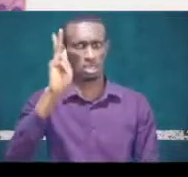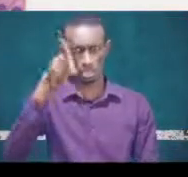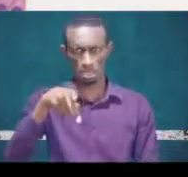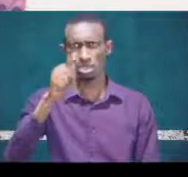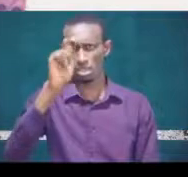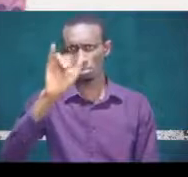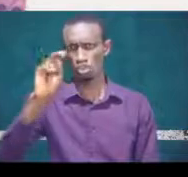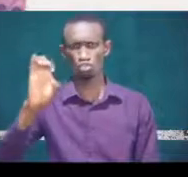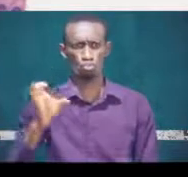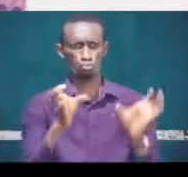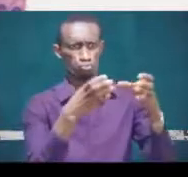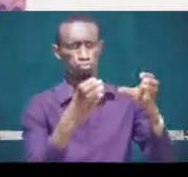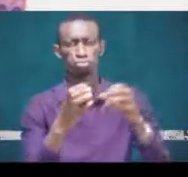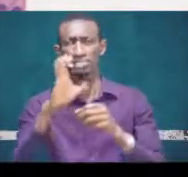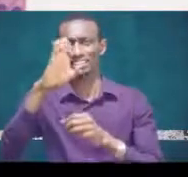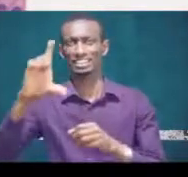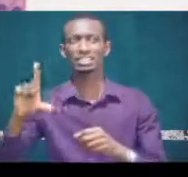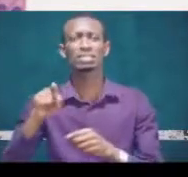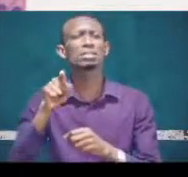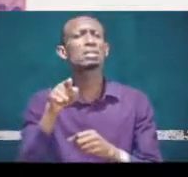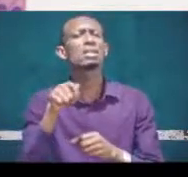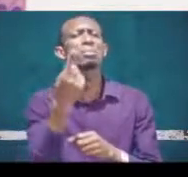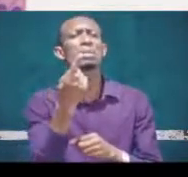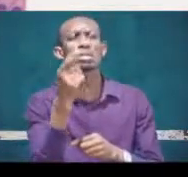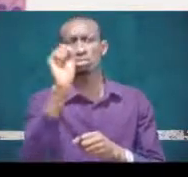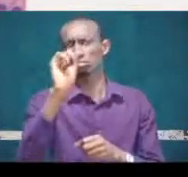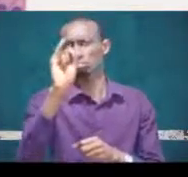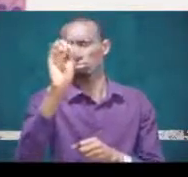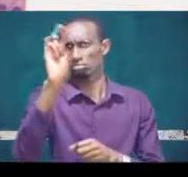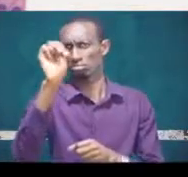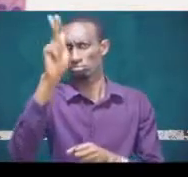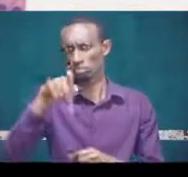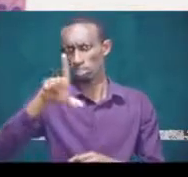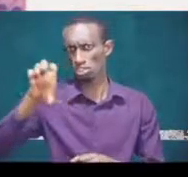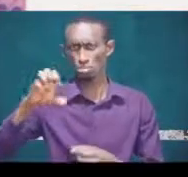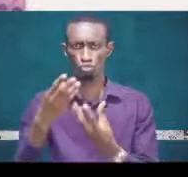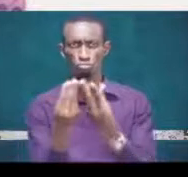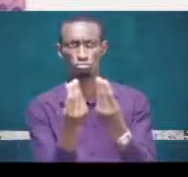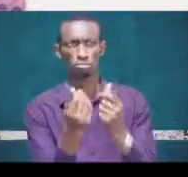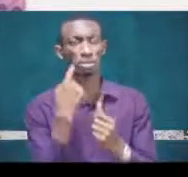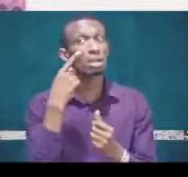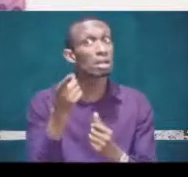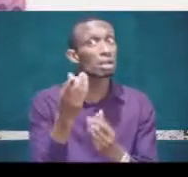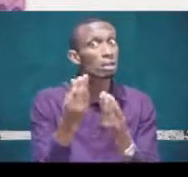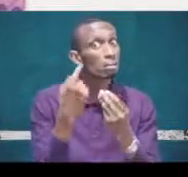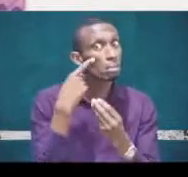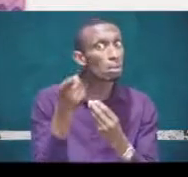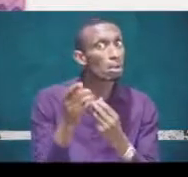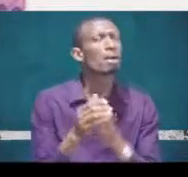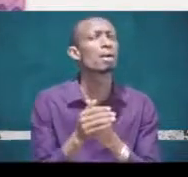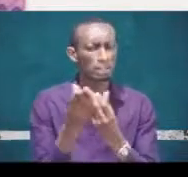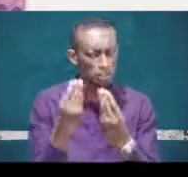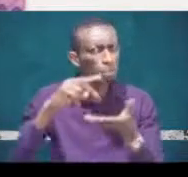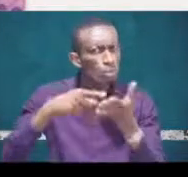and stratified. When we talk about simple, you can see here we have simple squamous. Remember, when we say simple,